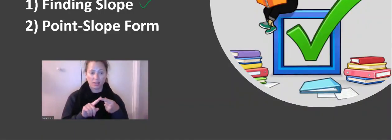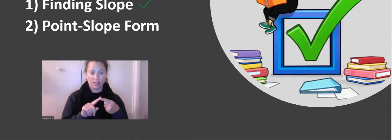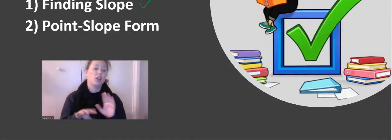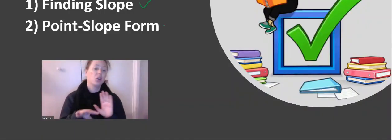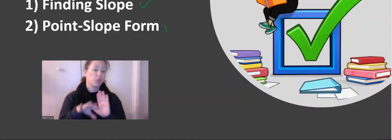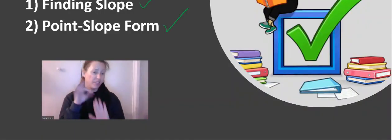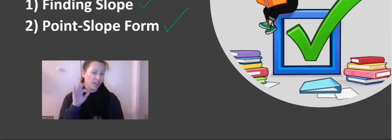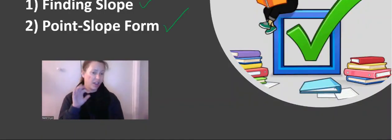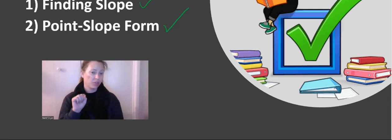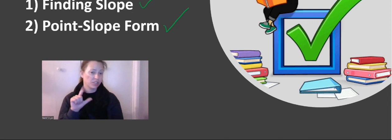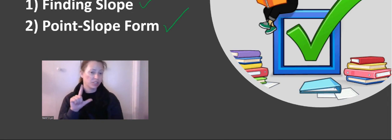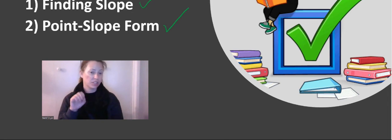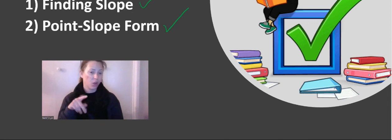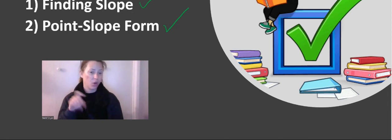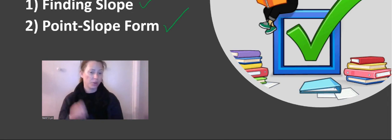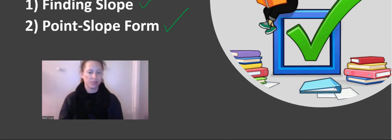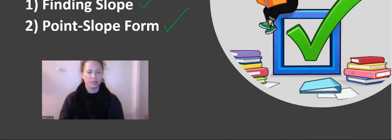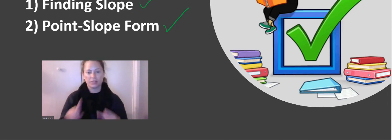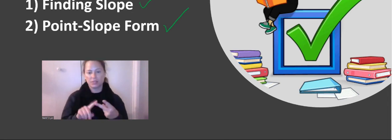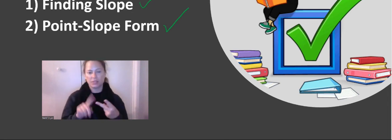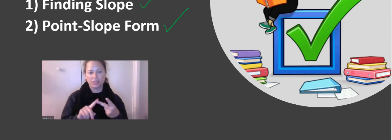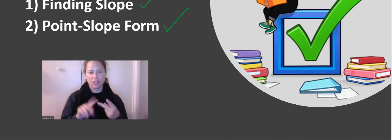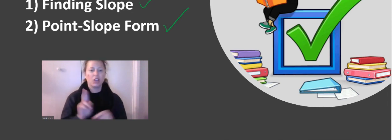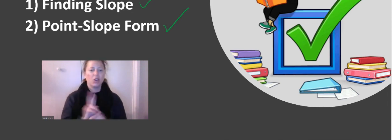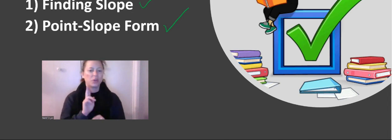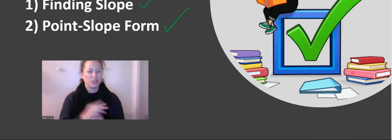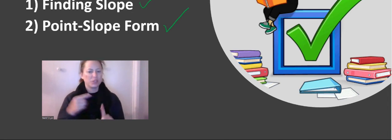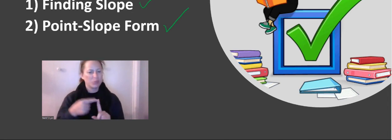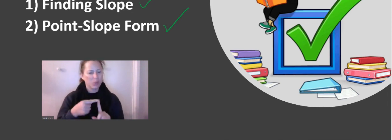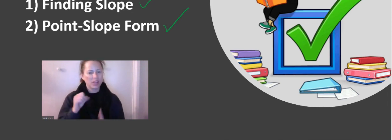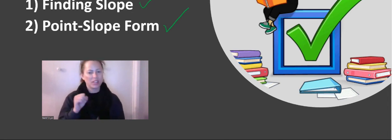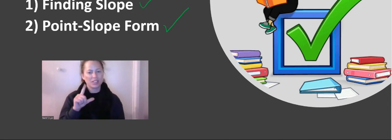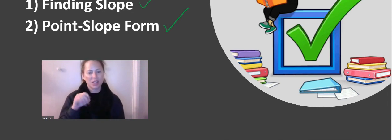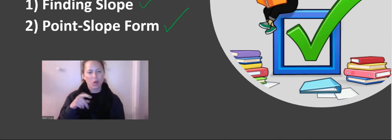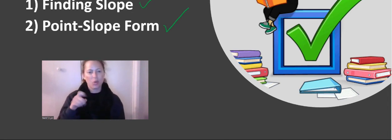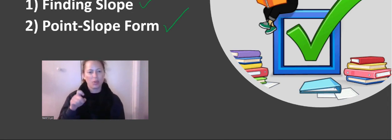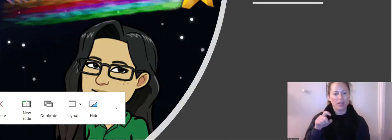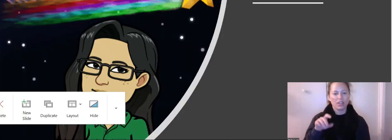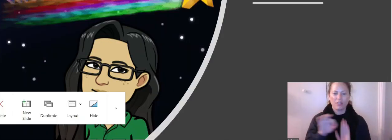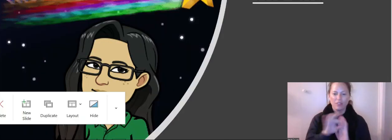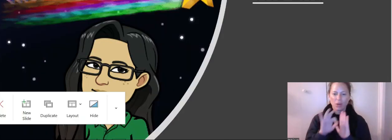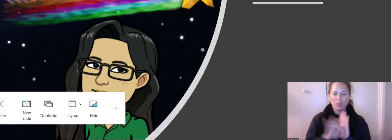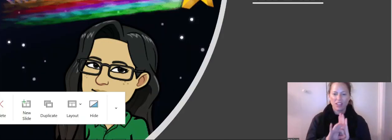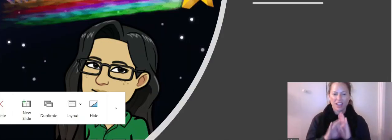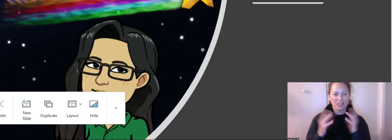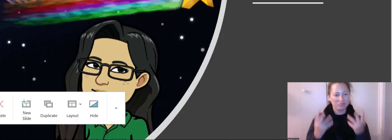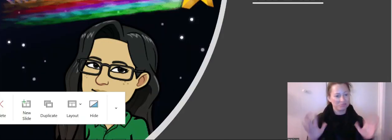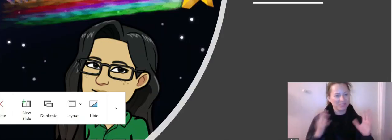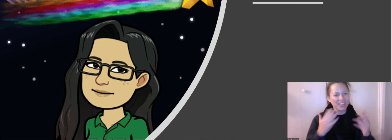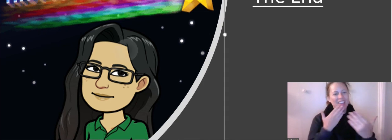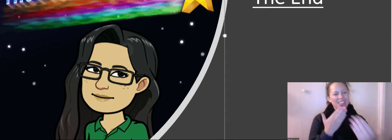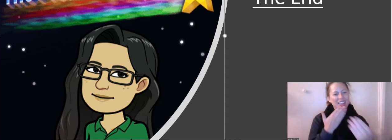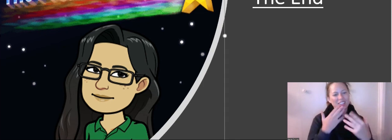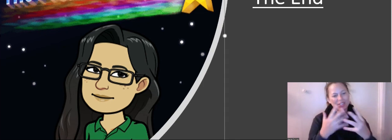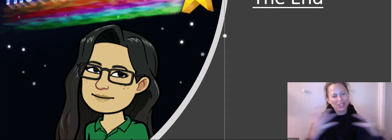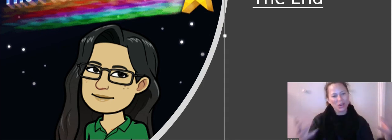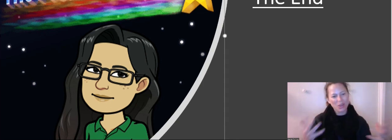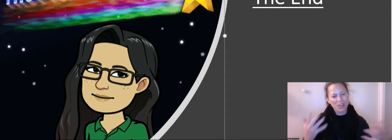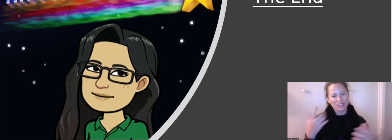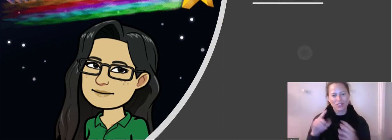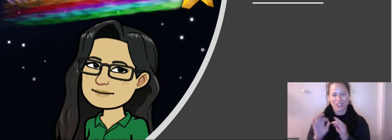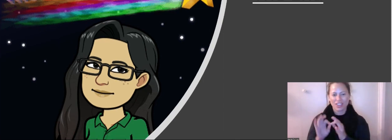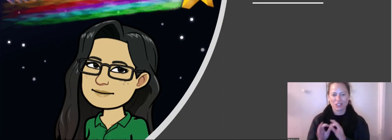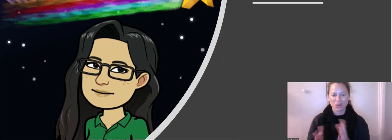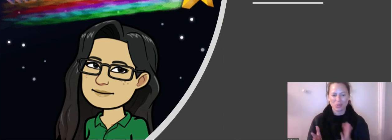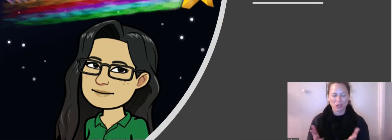We used point slope formula, and now it's the end. All right, so thank you so much for the interpreter